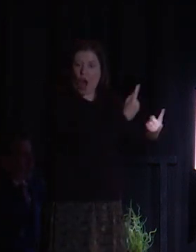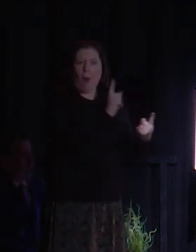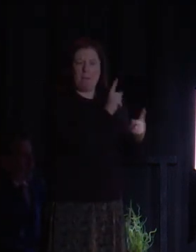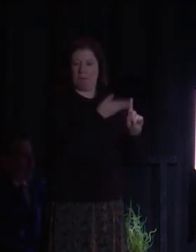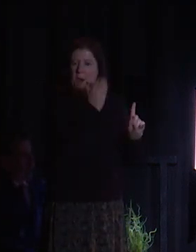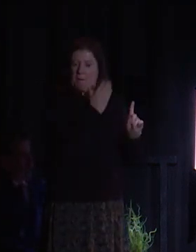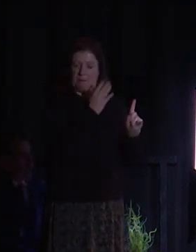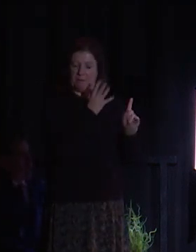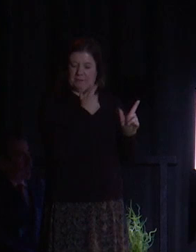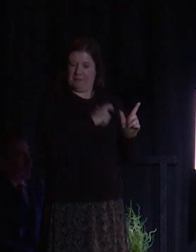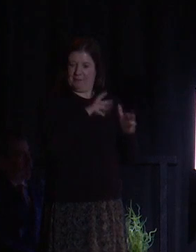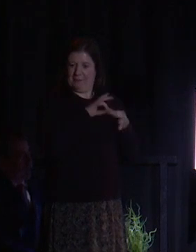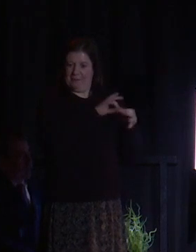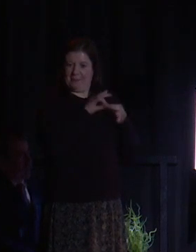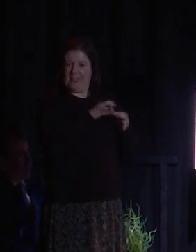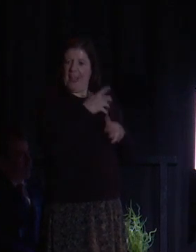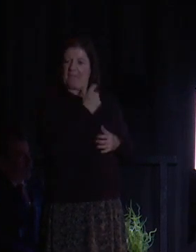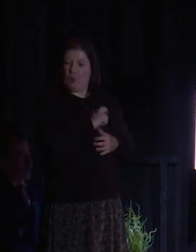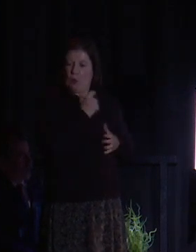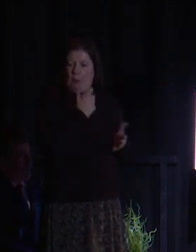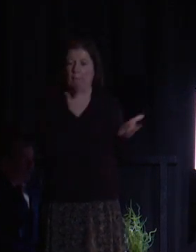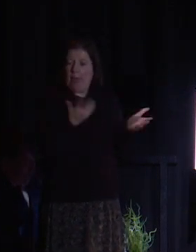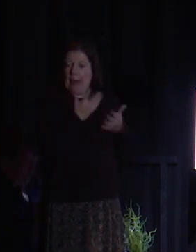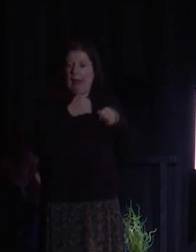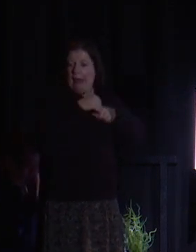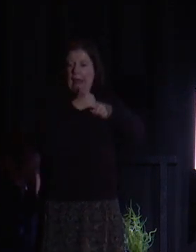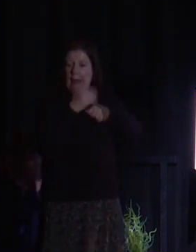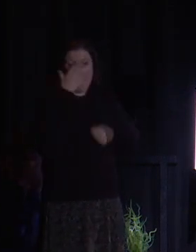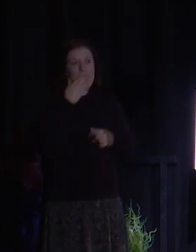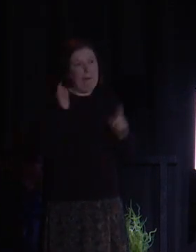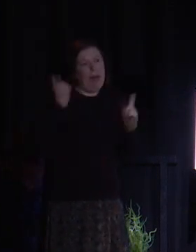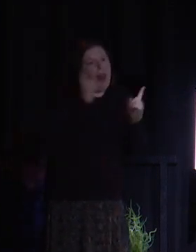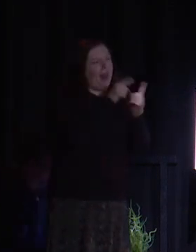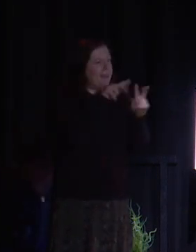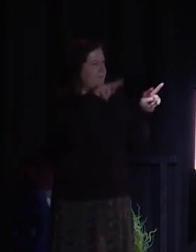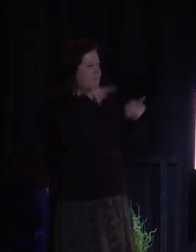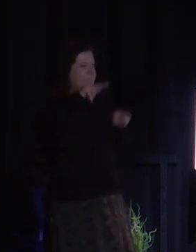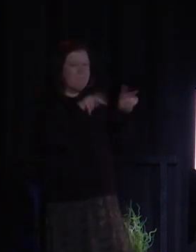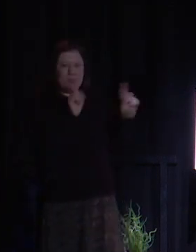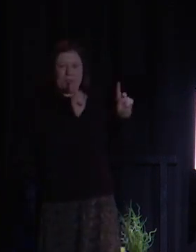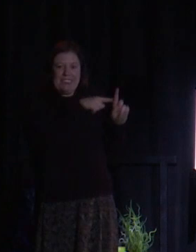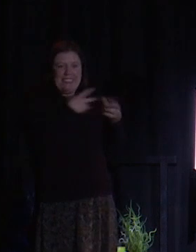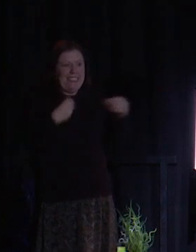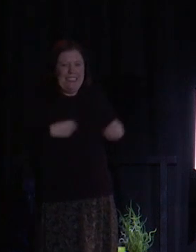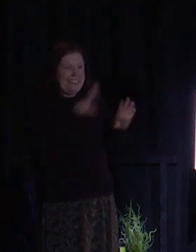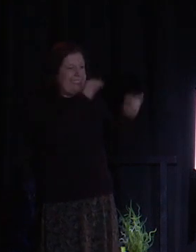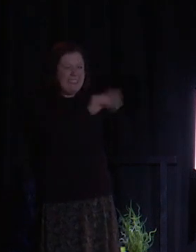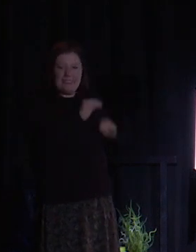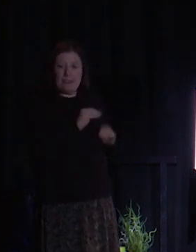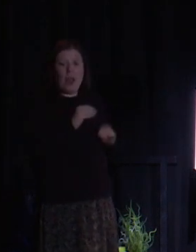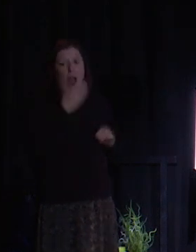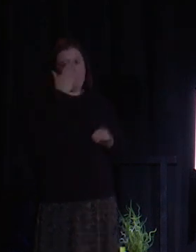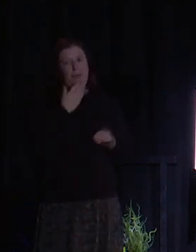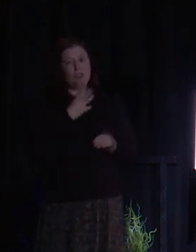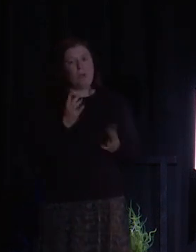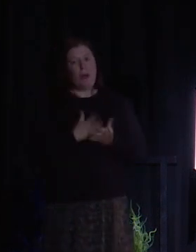familiar. In their humanoid playfulness. People love to run to them, view them quizzically from a distance, and on occasion have been quite